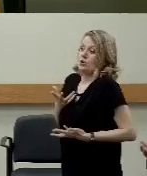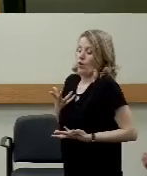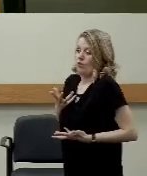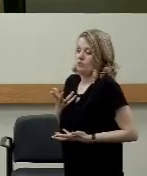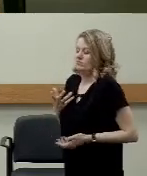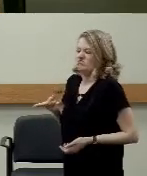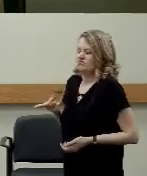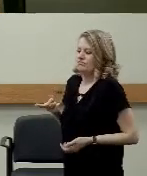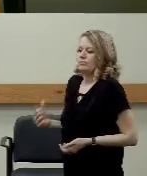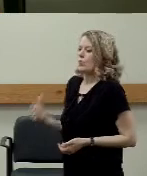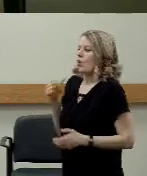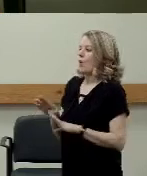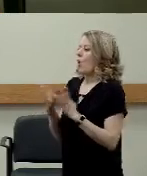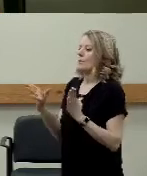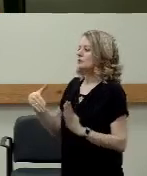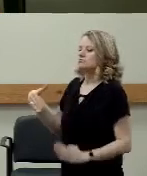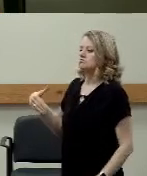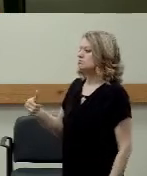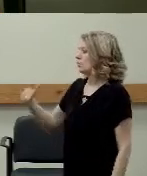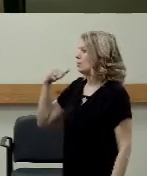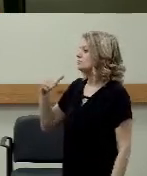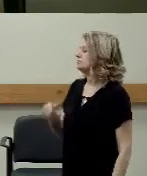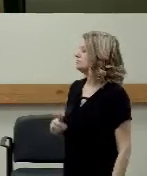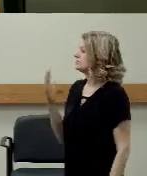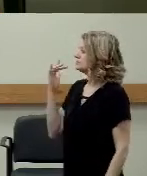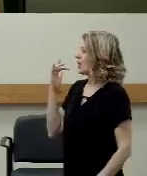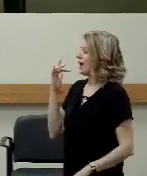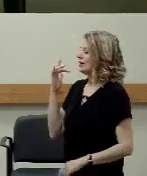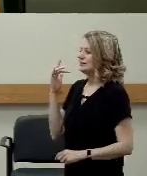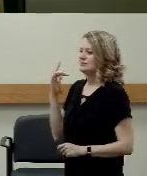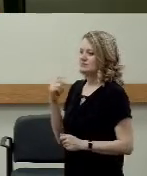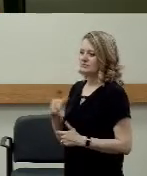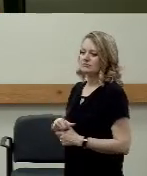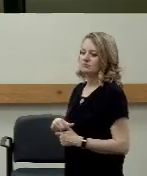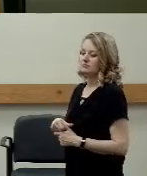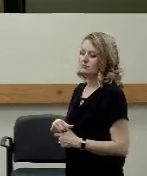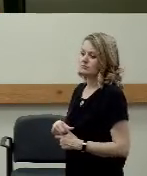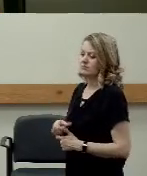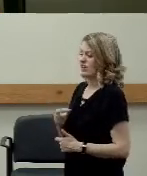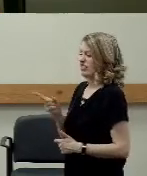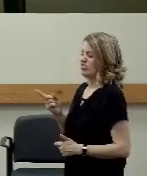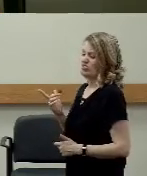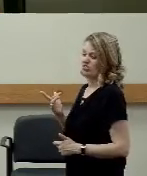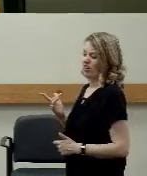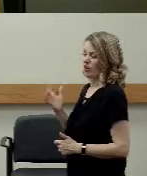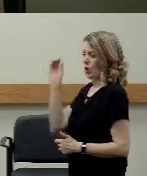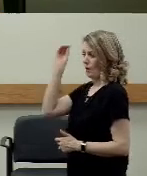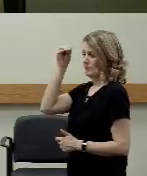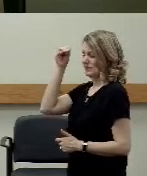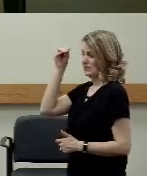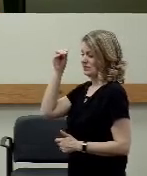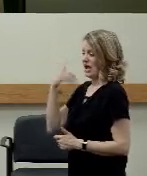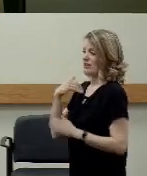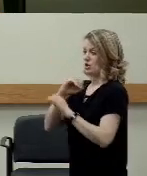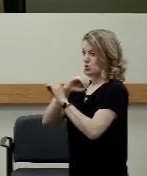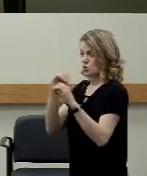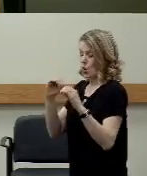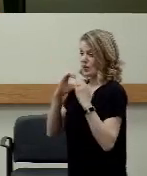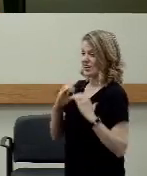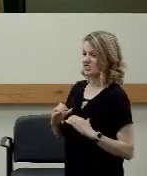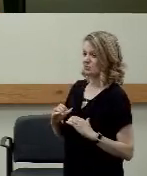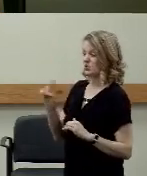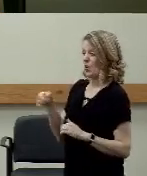won't reopen based on these new regulations because the difference between having no customers and having